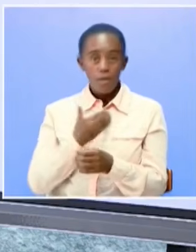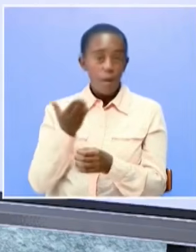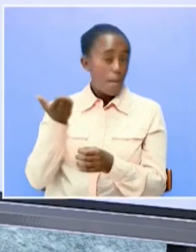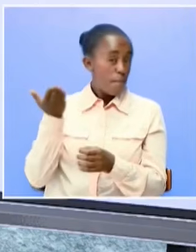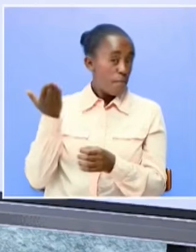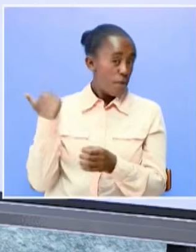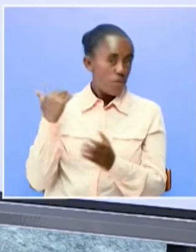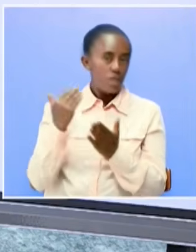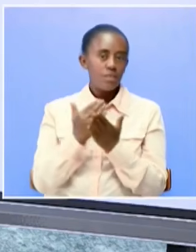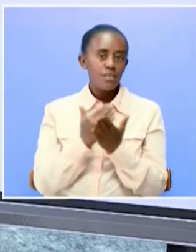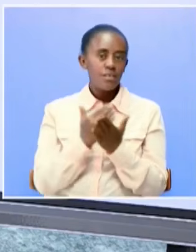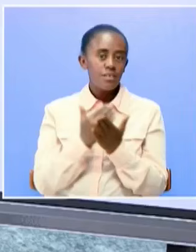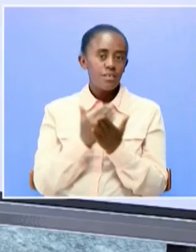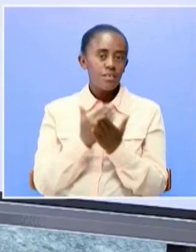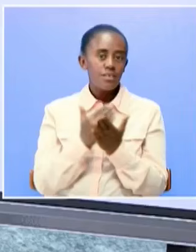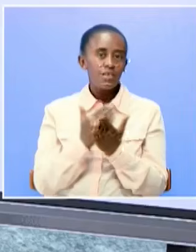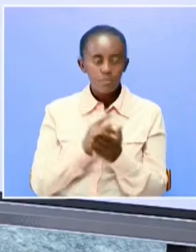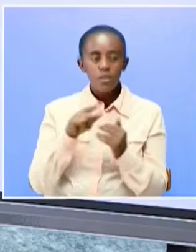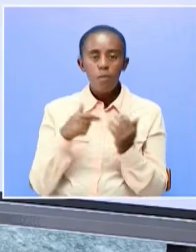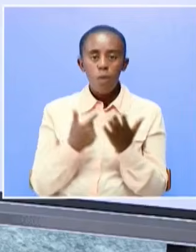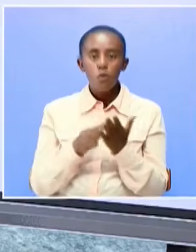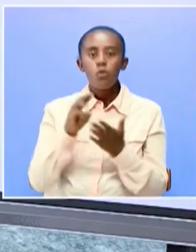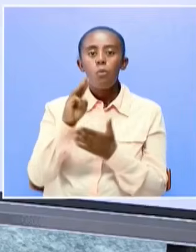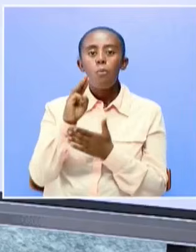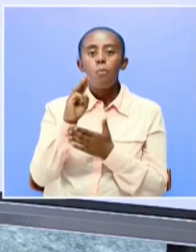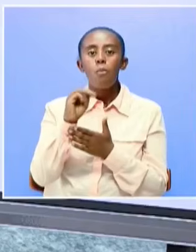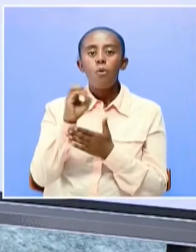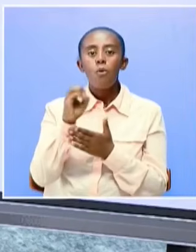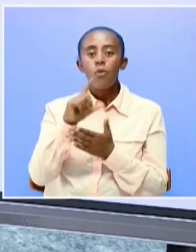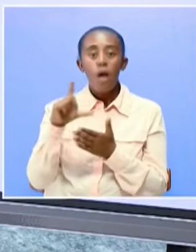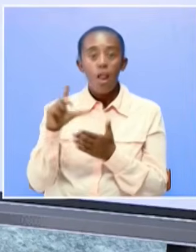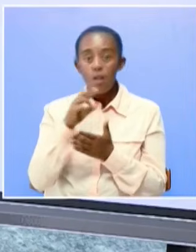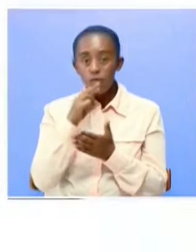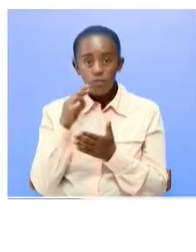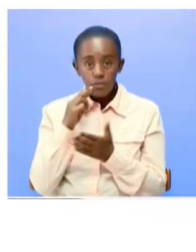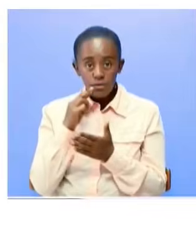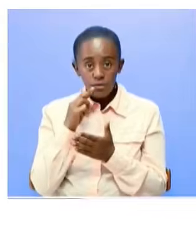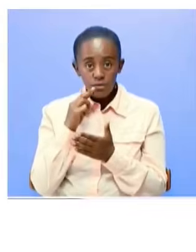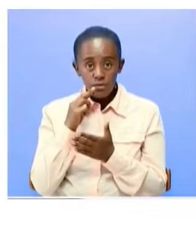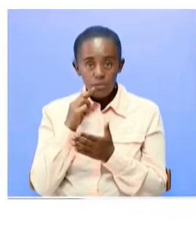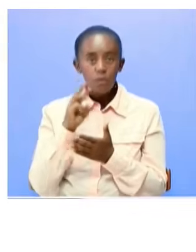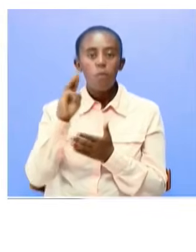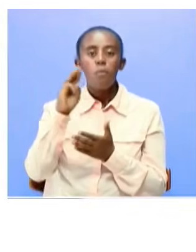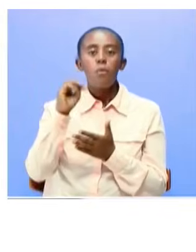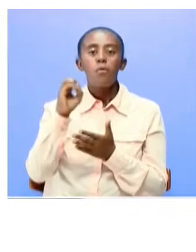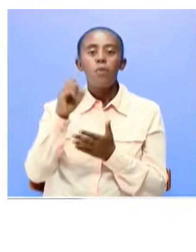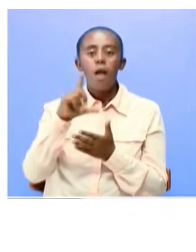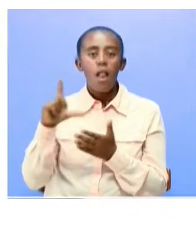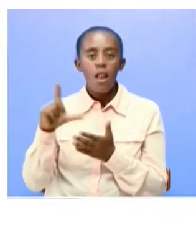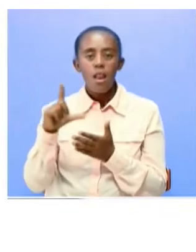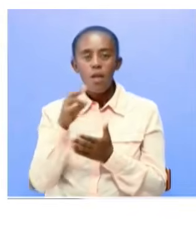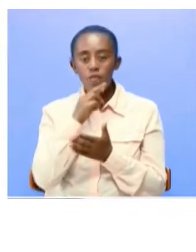lesson is just about modal verbs of what? Is modal verbs of